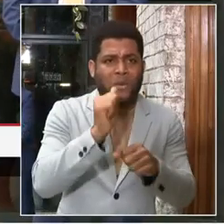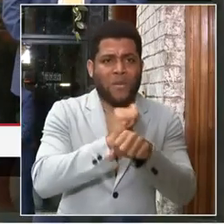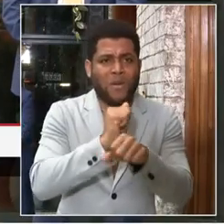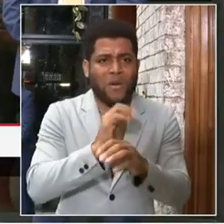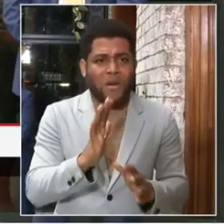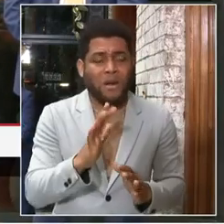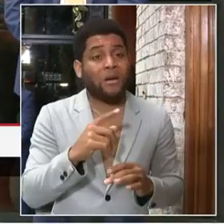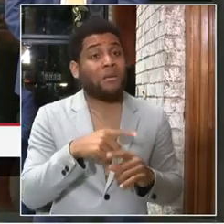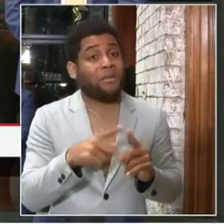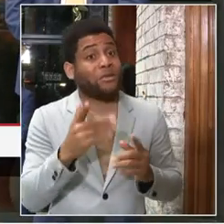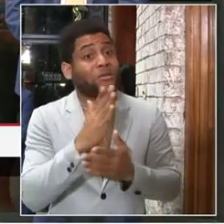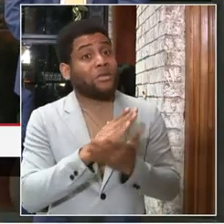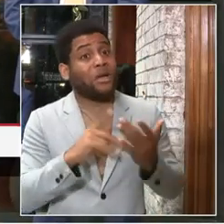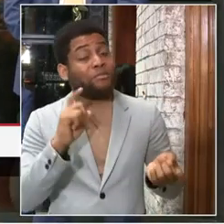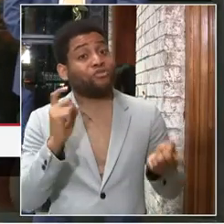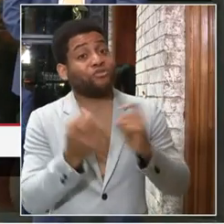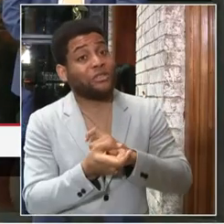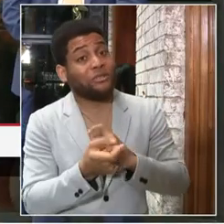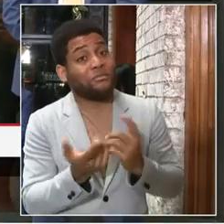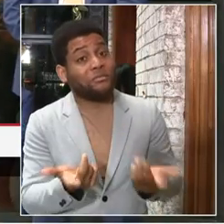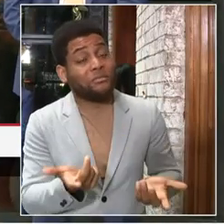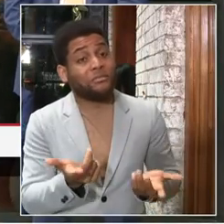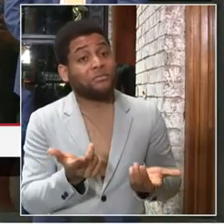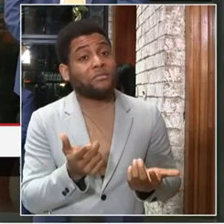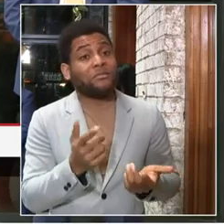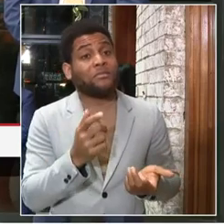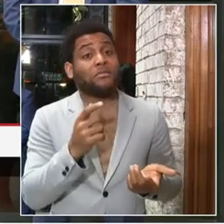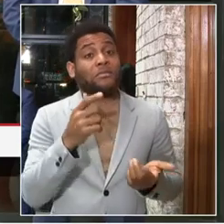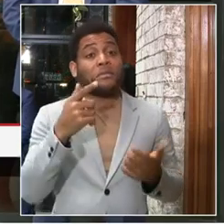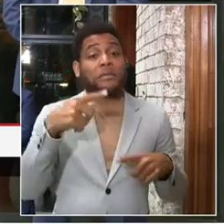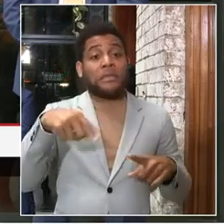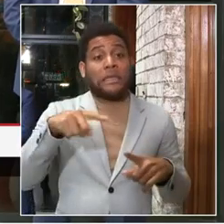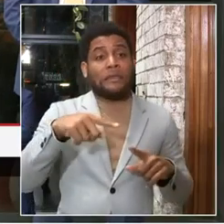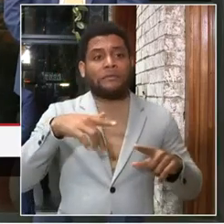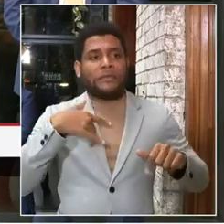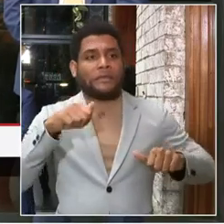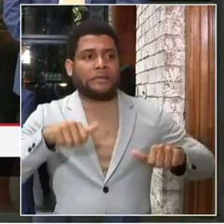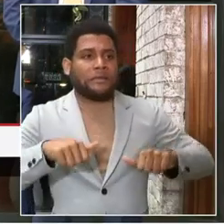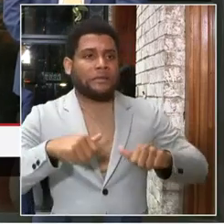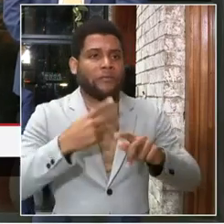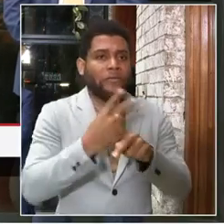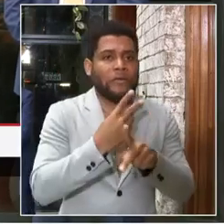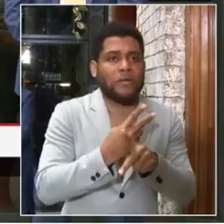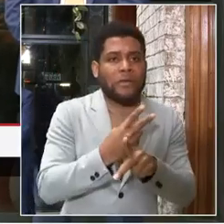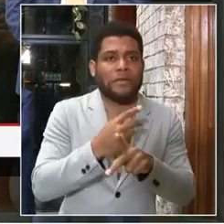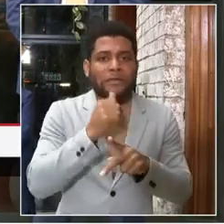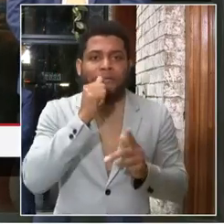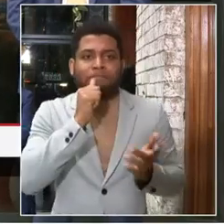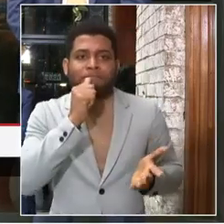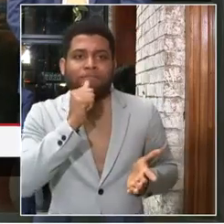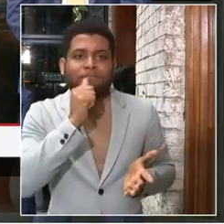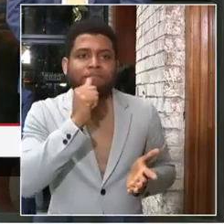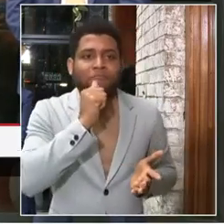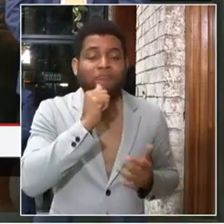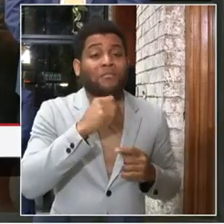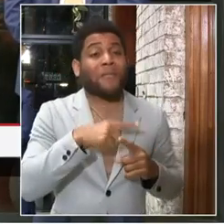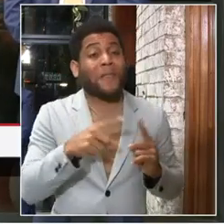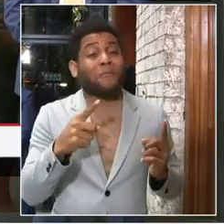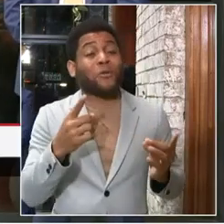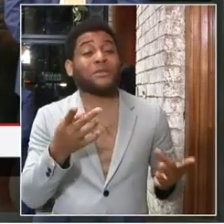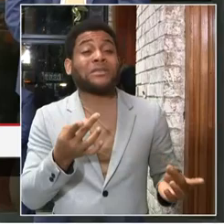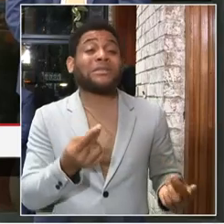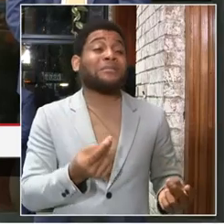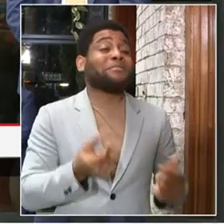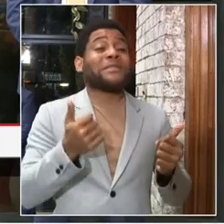some changes that they're contending with as well. So part of the immediate stabilization that Deputy Mayor and